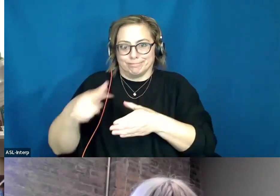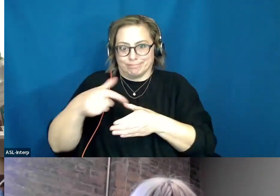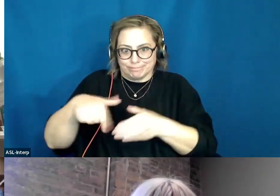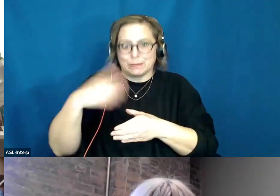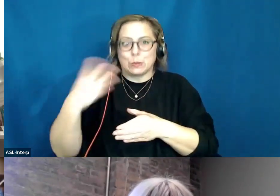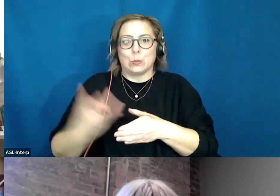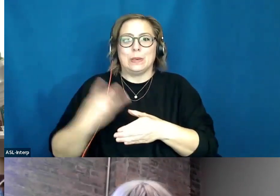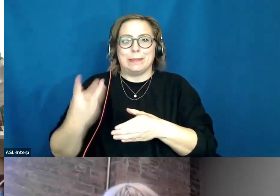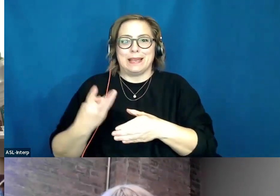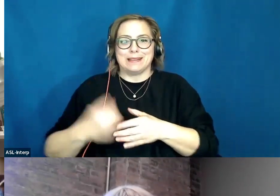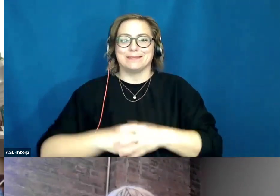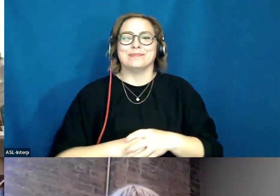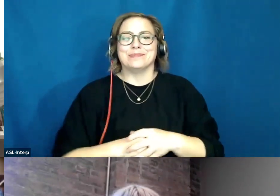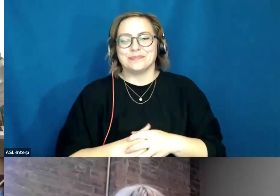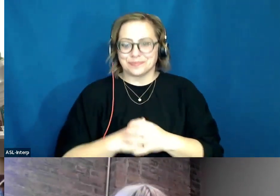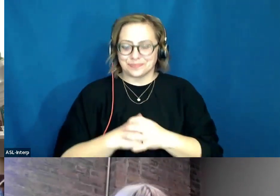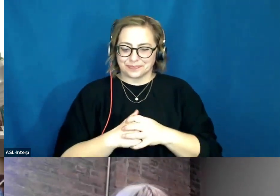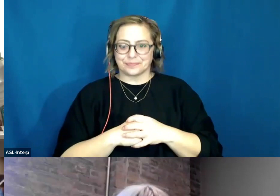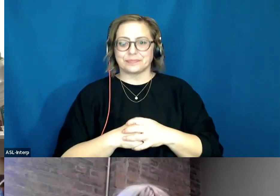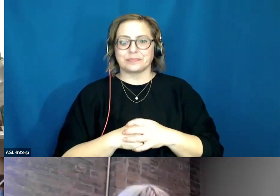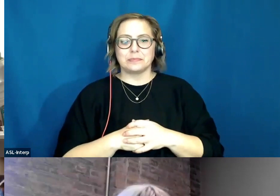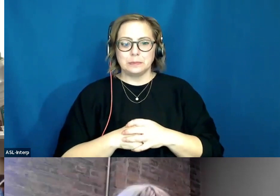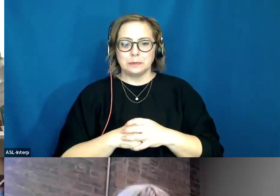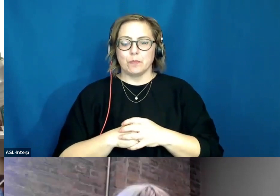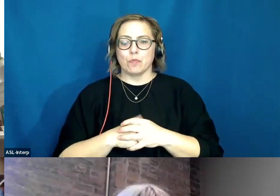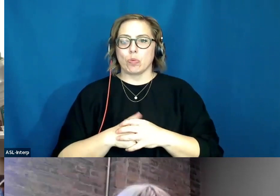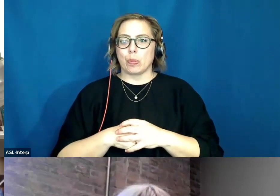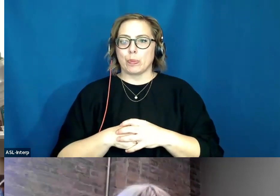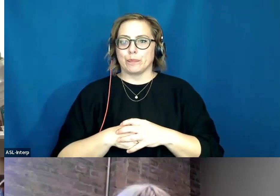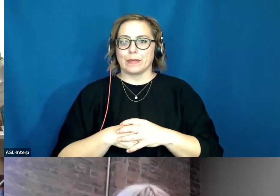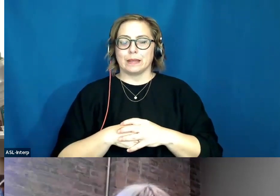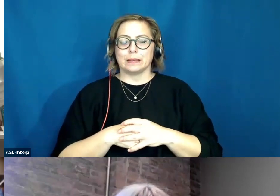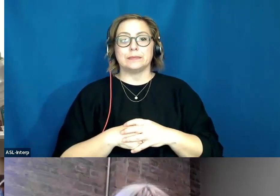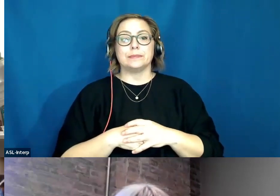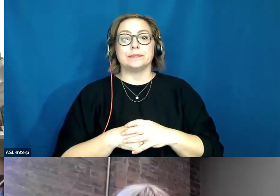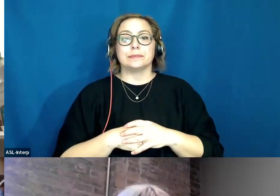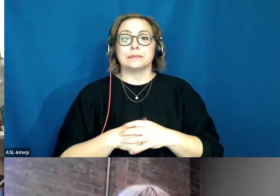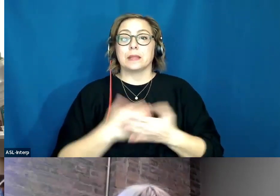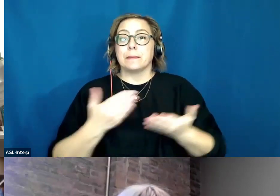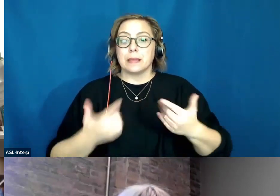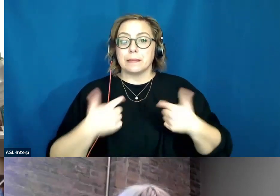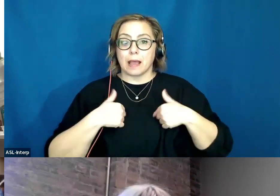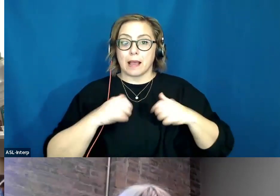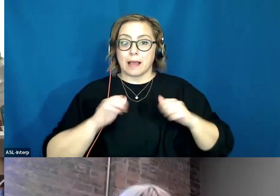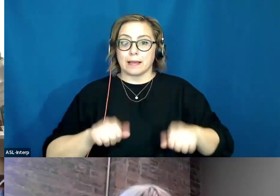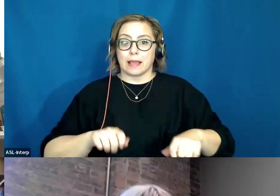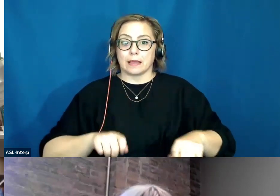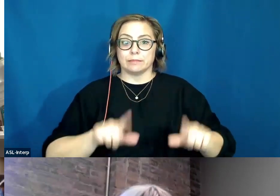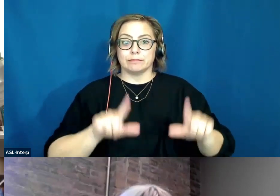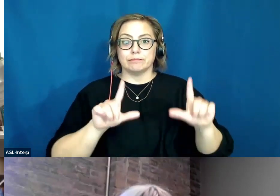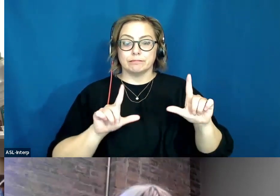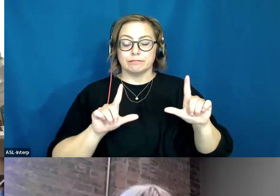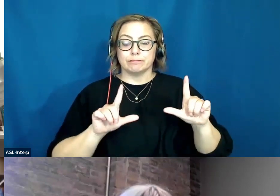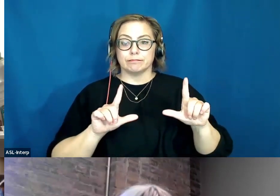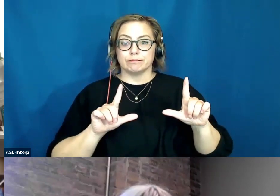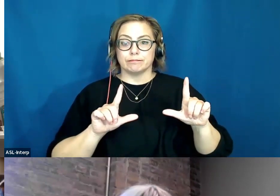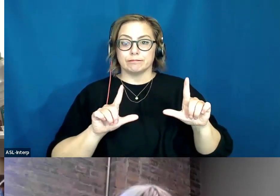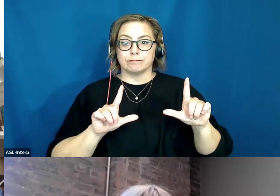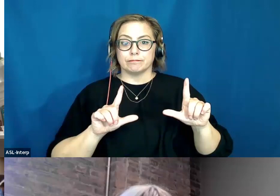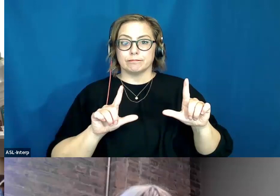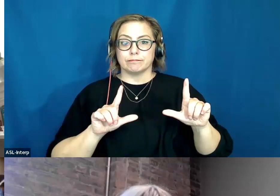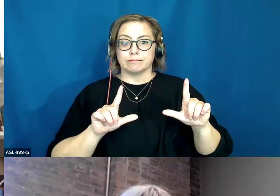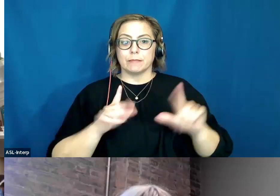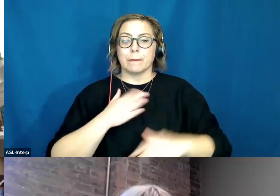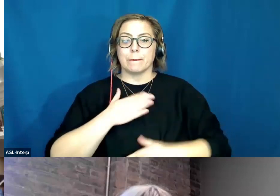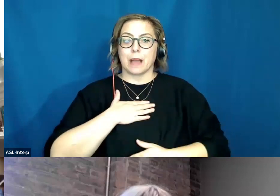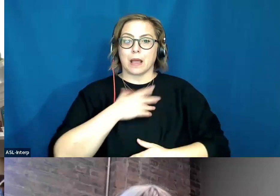But maybe what I'll do is I'll just bring up my my